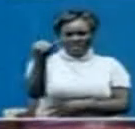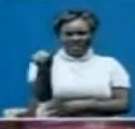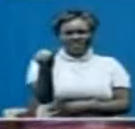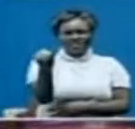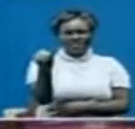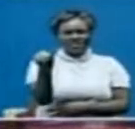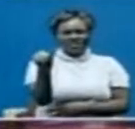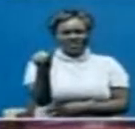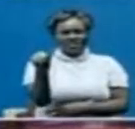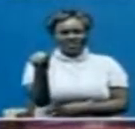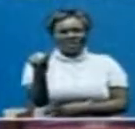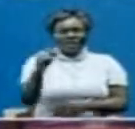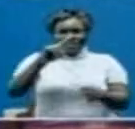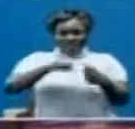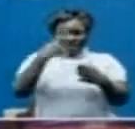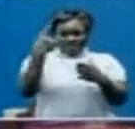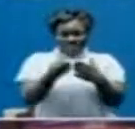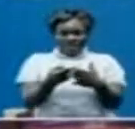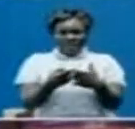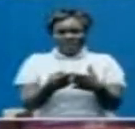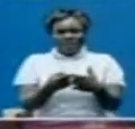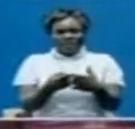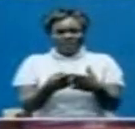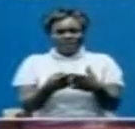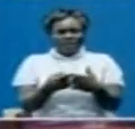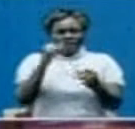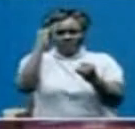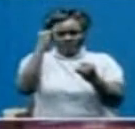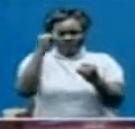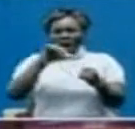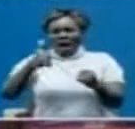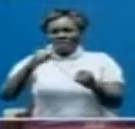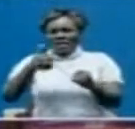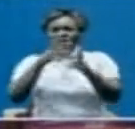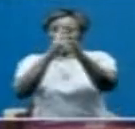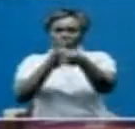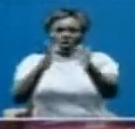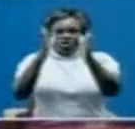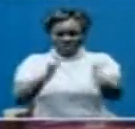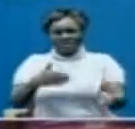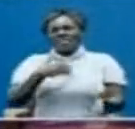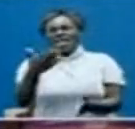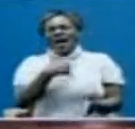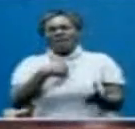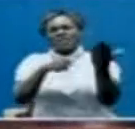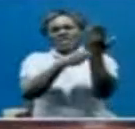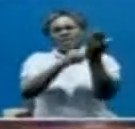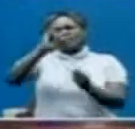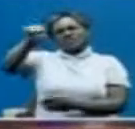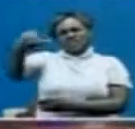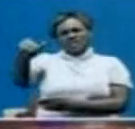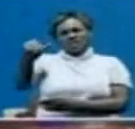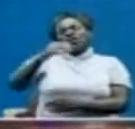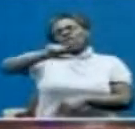What is he, a comedian? And then, okay, the other finalists who are there, their names had started with J. Yeah. So, well, we were all